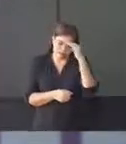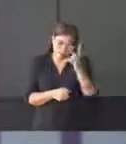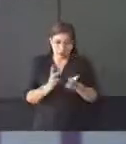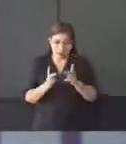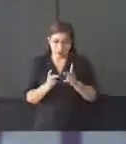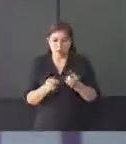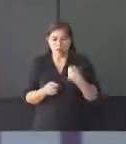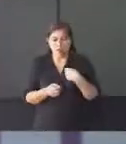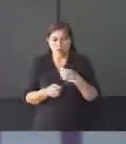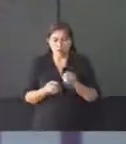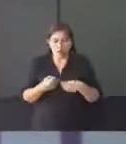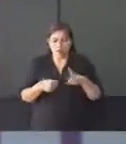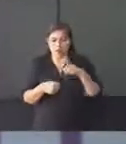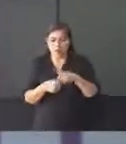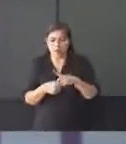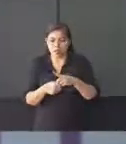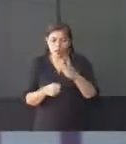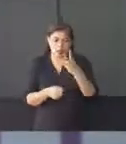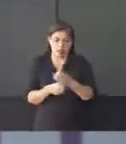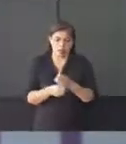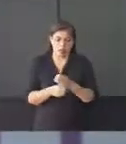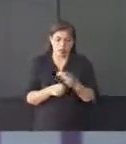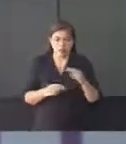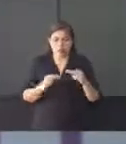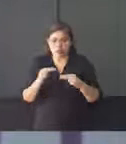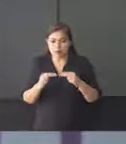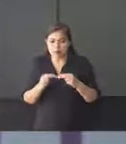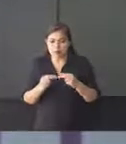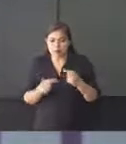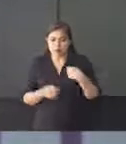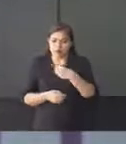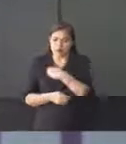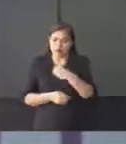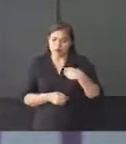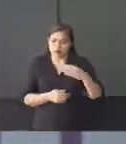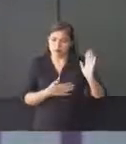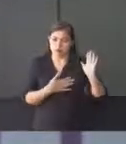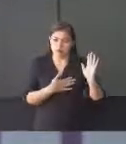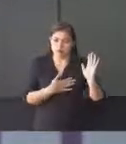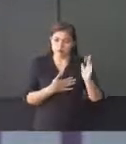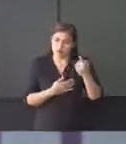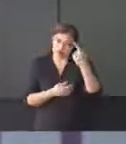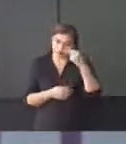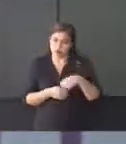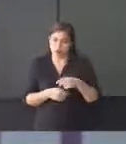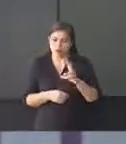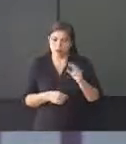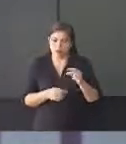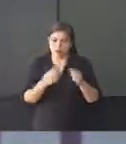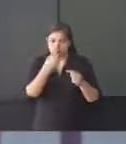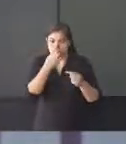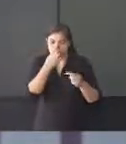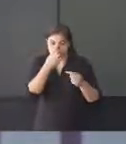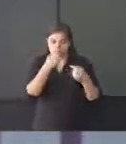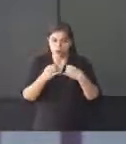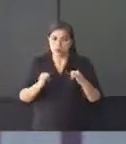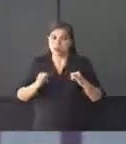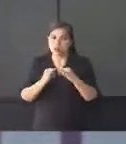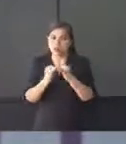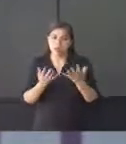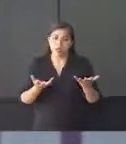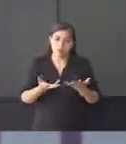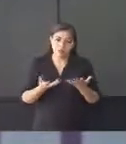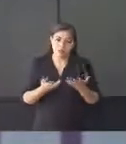saying that we are institutions with different formulas that are committed. I don't think so. We are